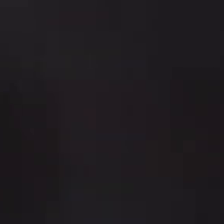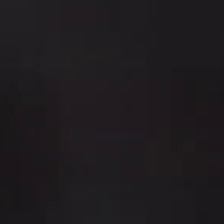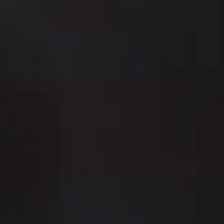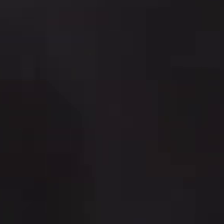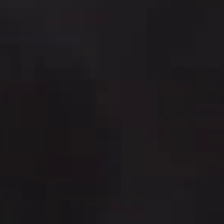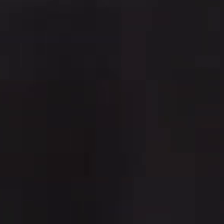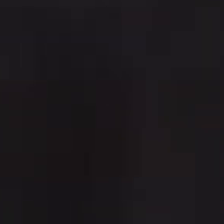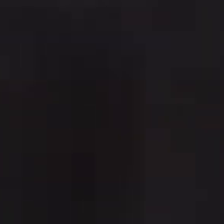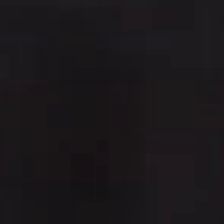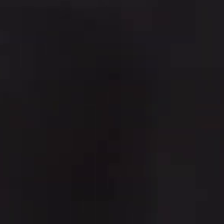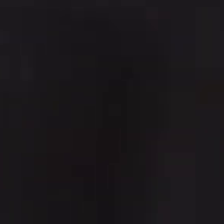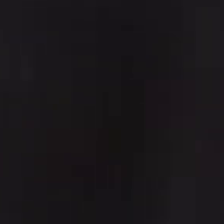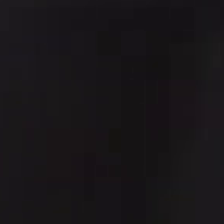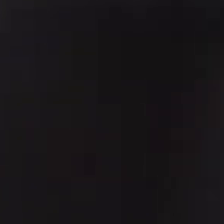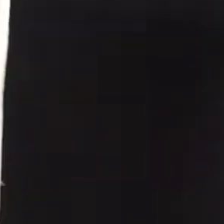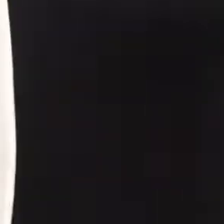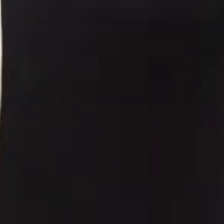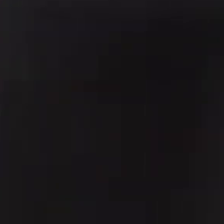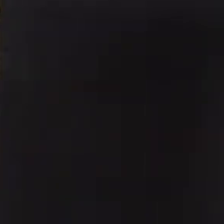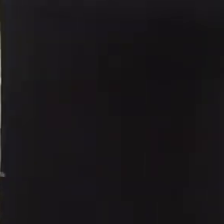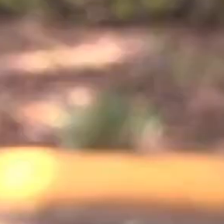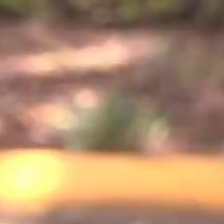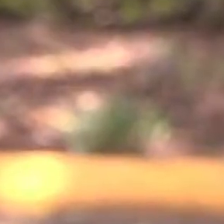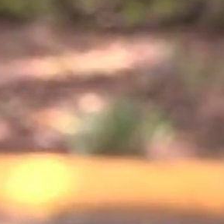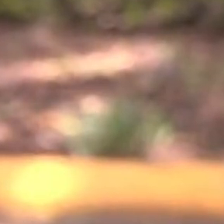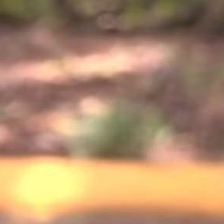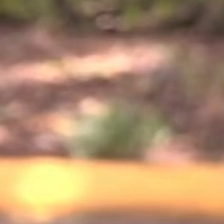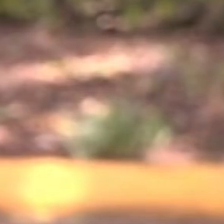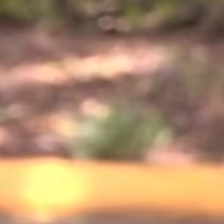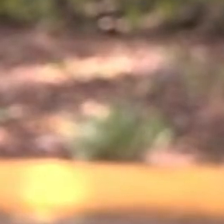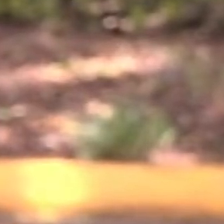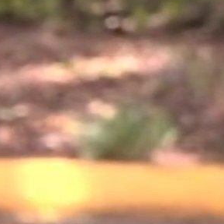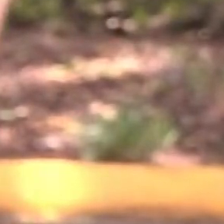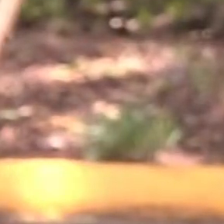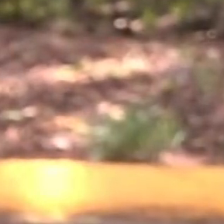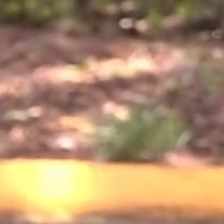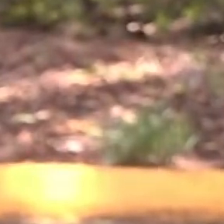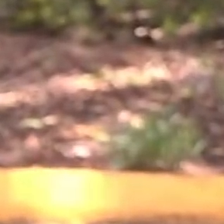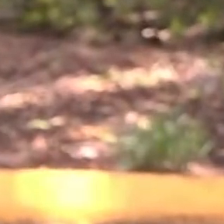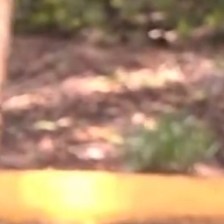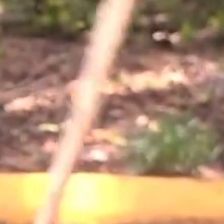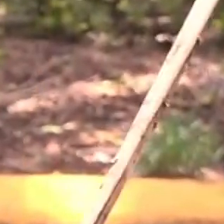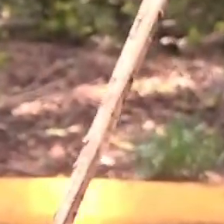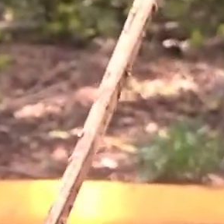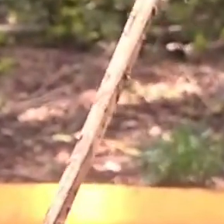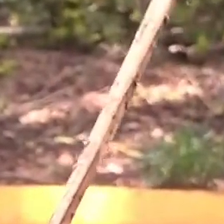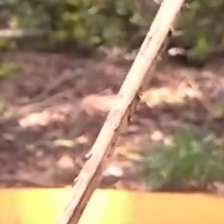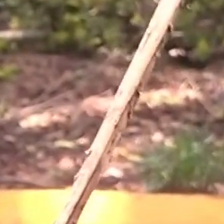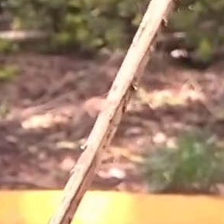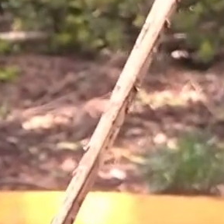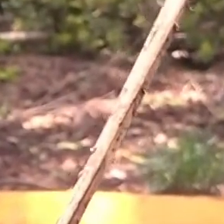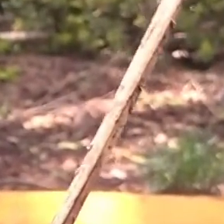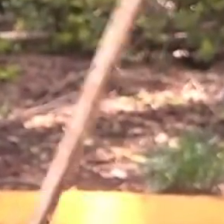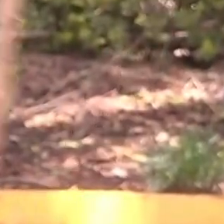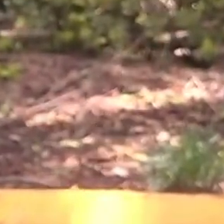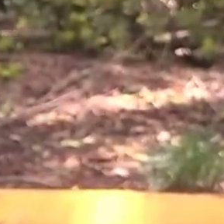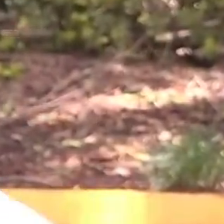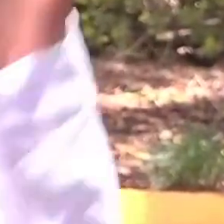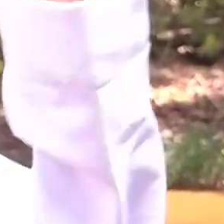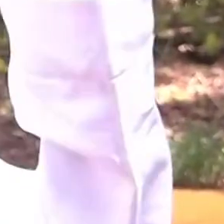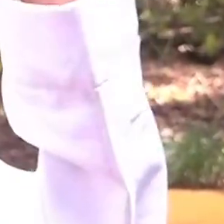Lord. First of all, I'd like to thank our Father in heaven. They say broken things can't be fixed,